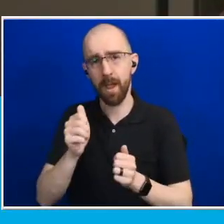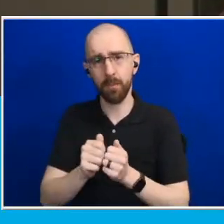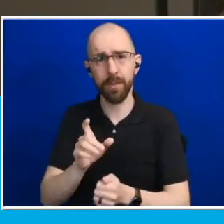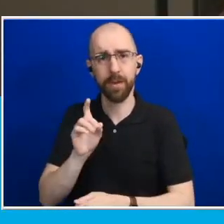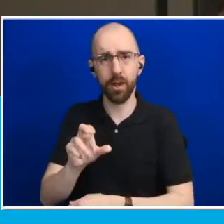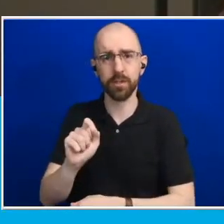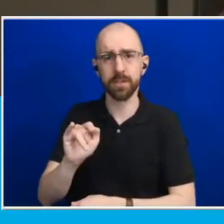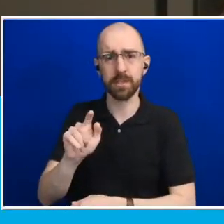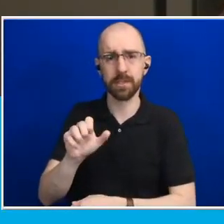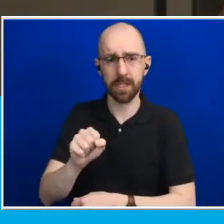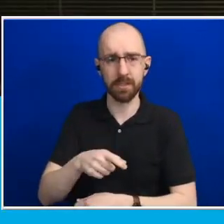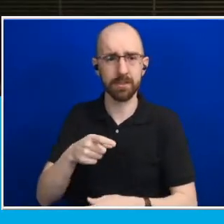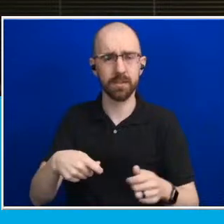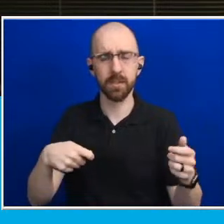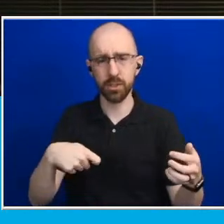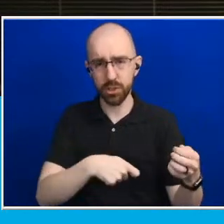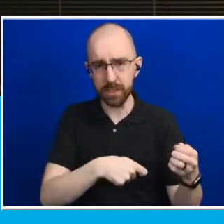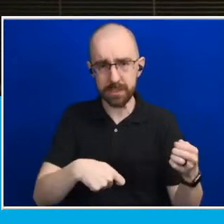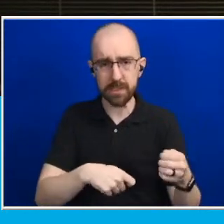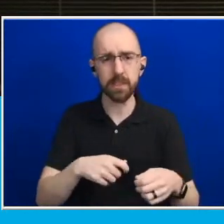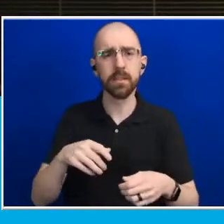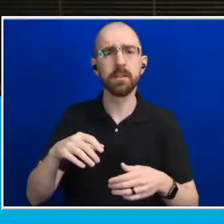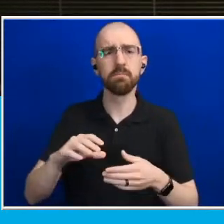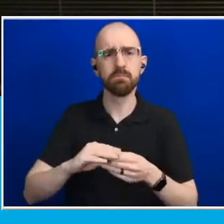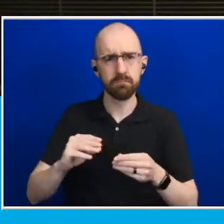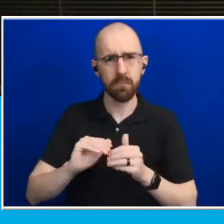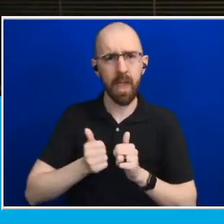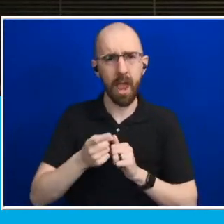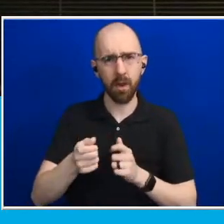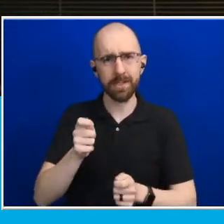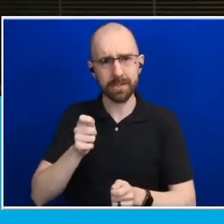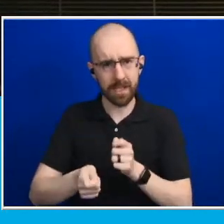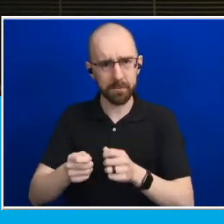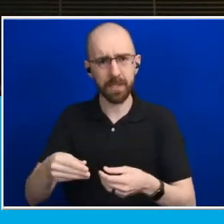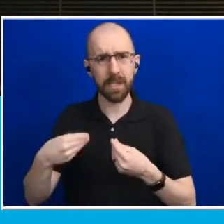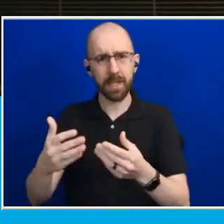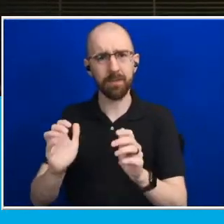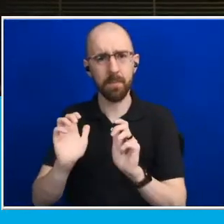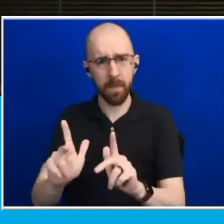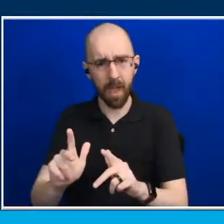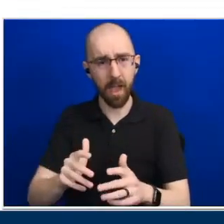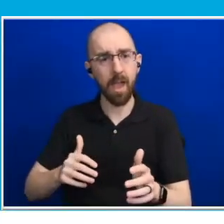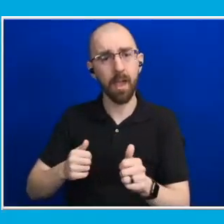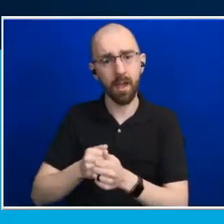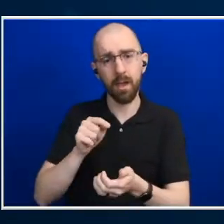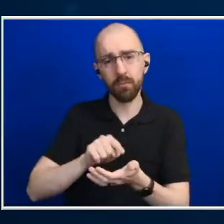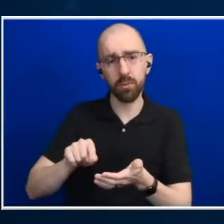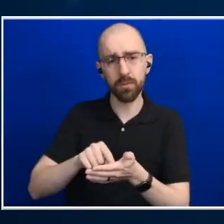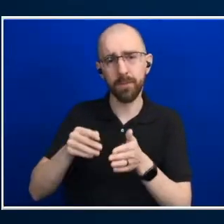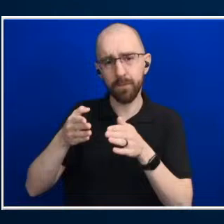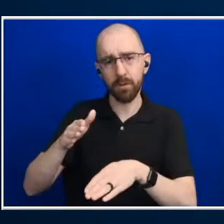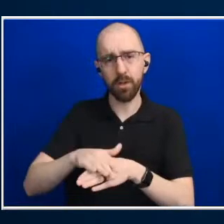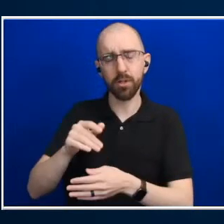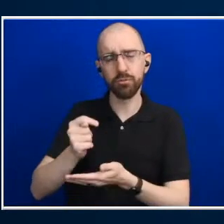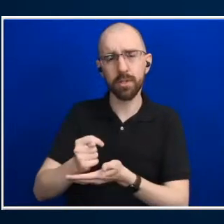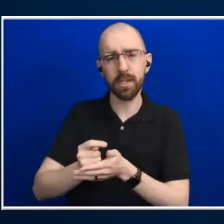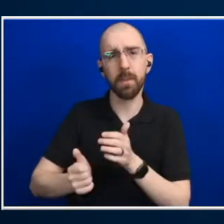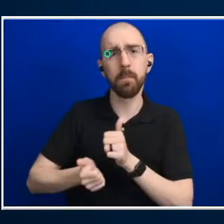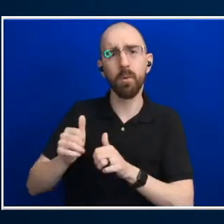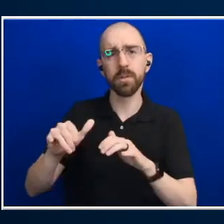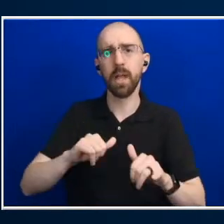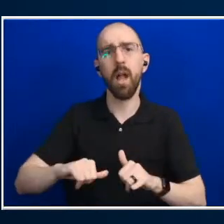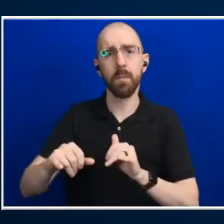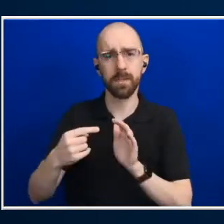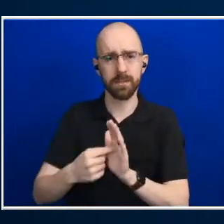how he's adapting and giving back. Plus, an update on research focused on treating the most common symptoms. Wednesday at